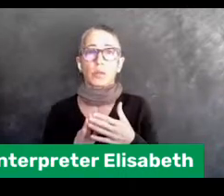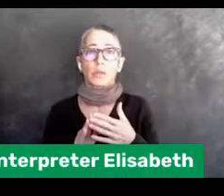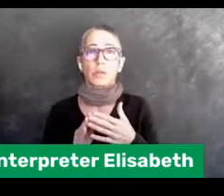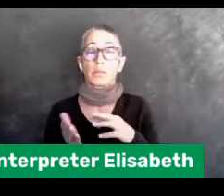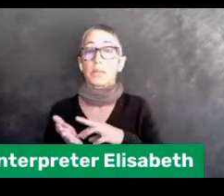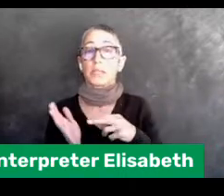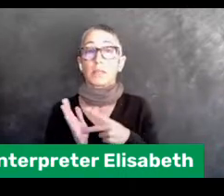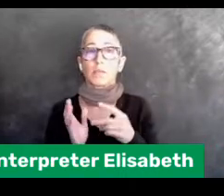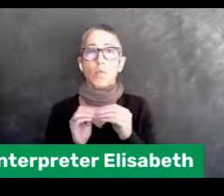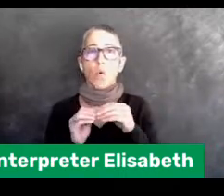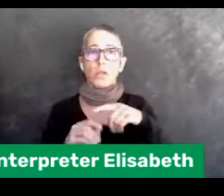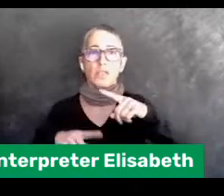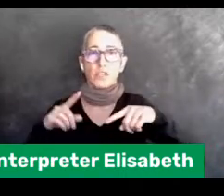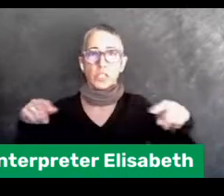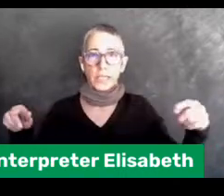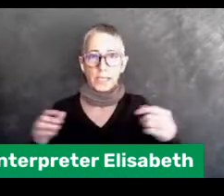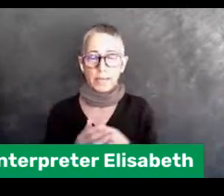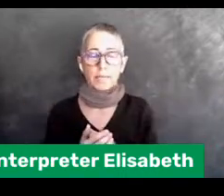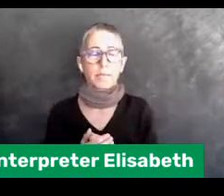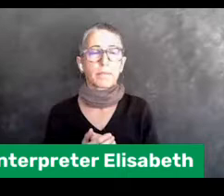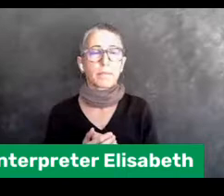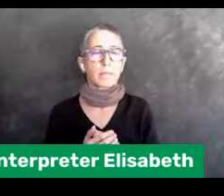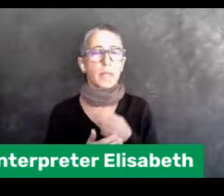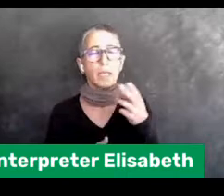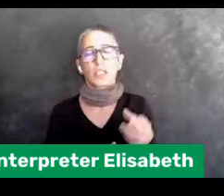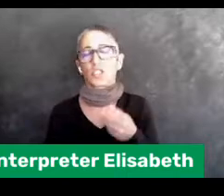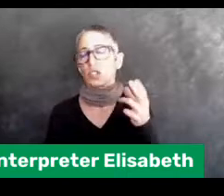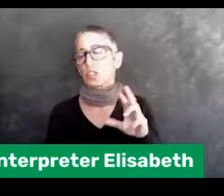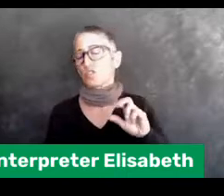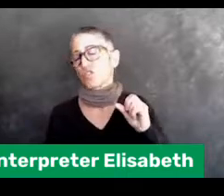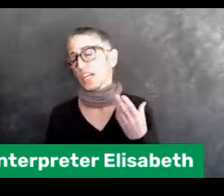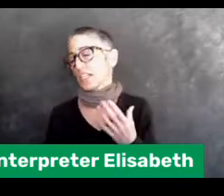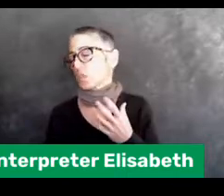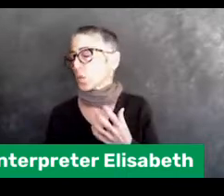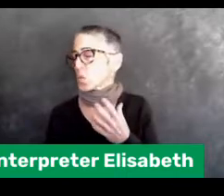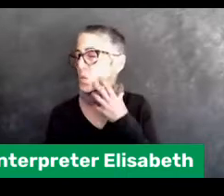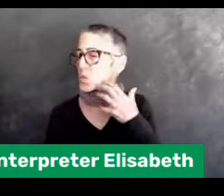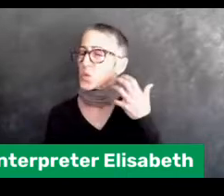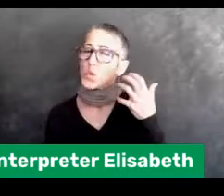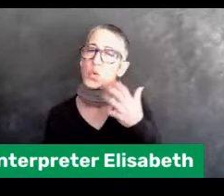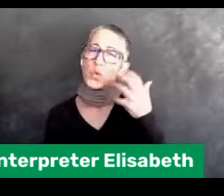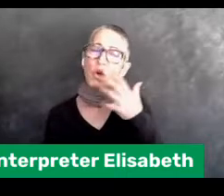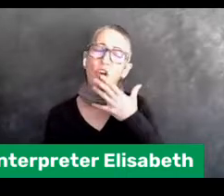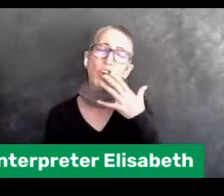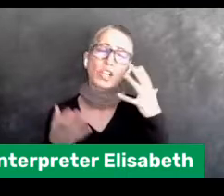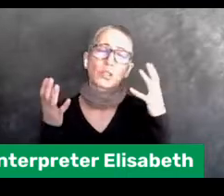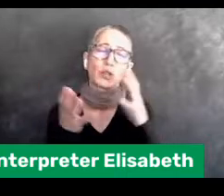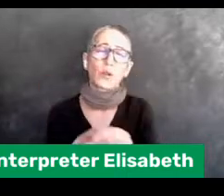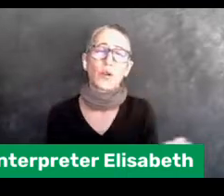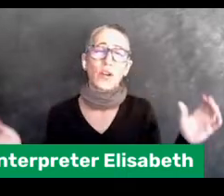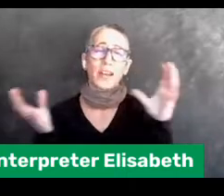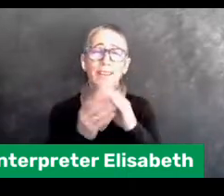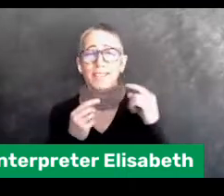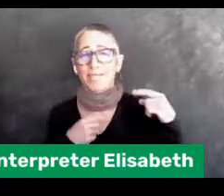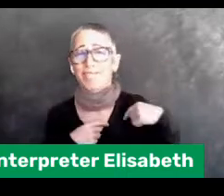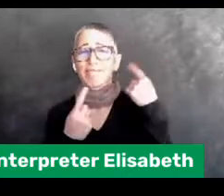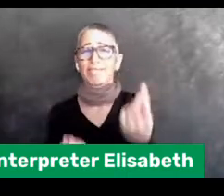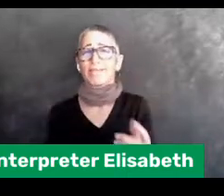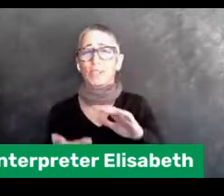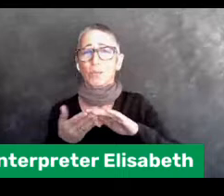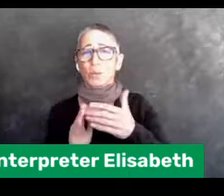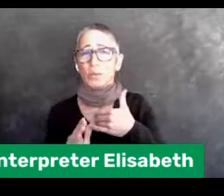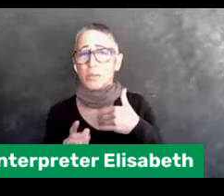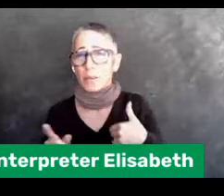diversity. Our history is so rich and filled with so many good stories from community members who helped